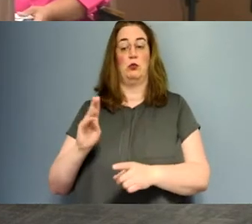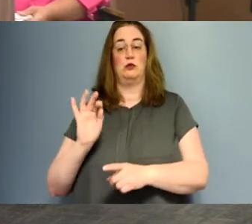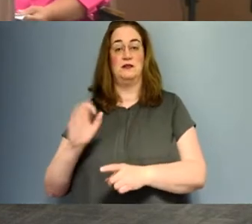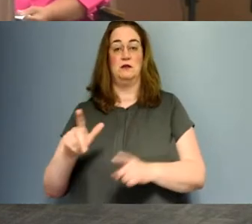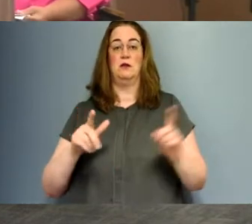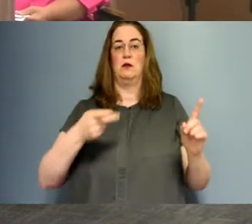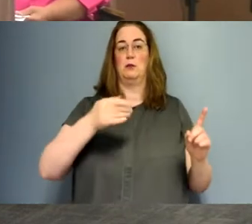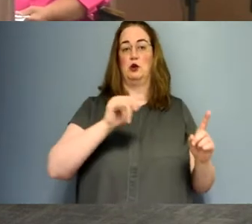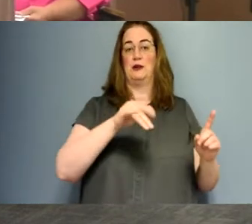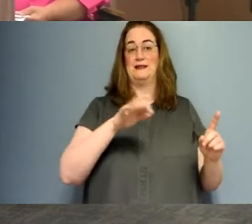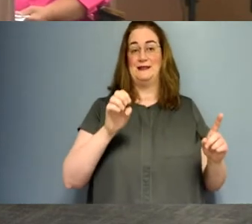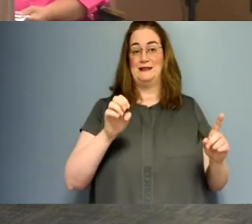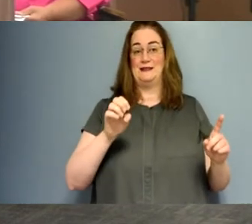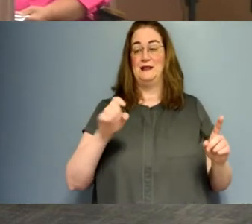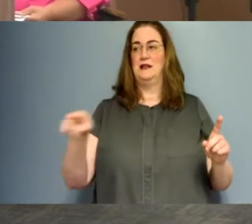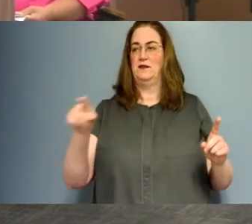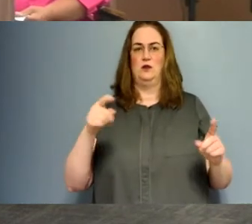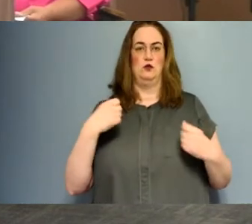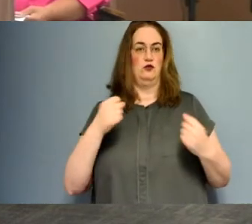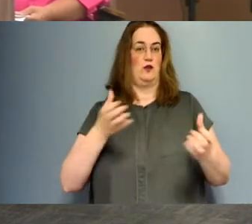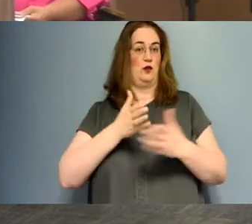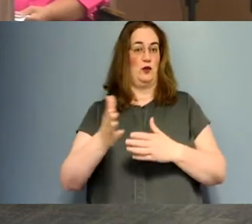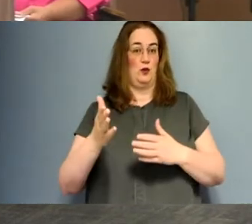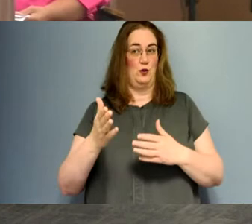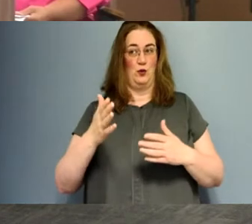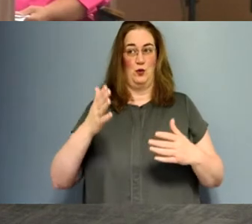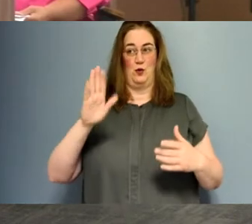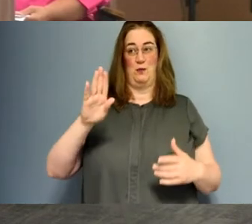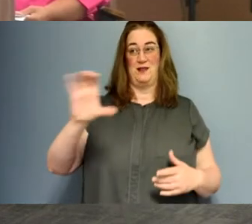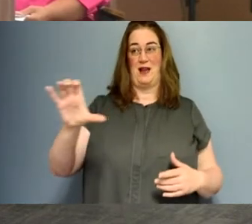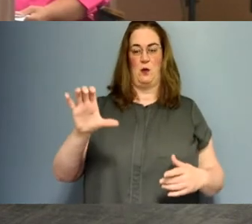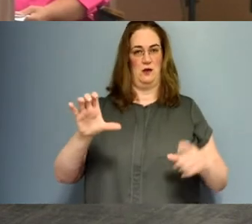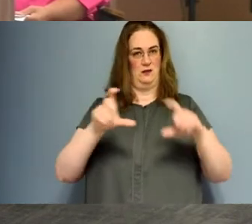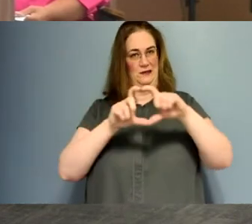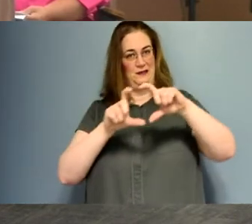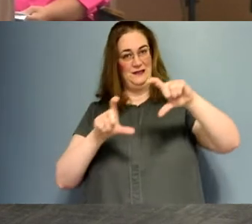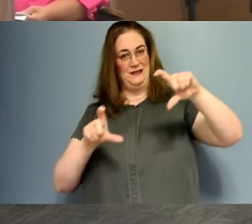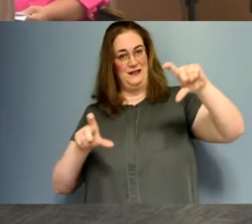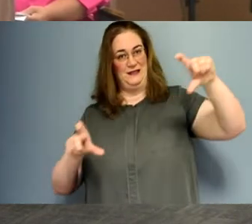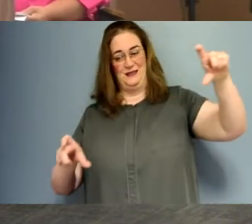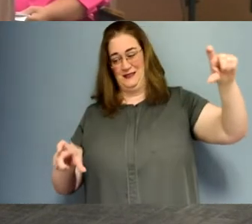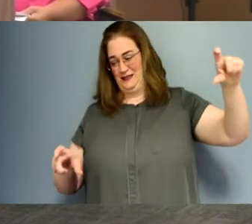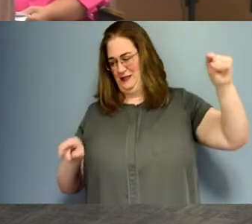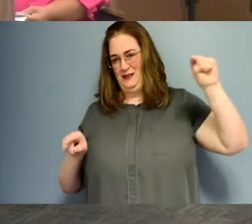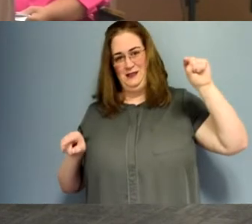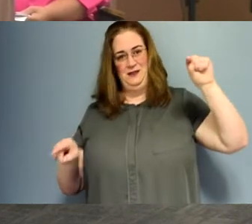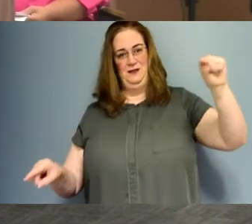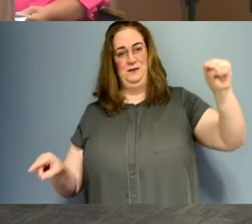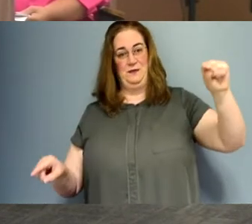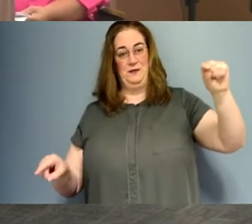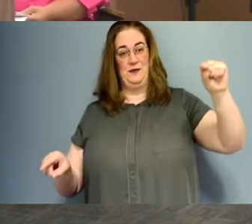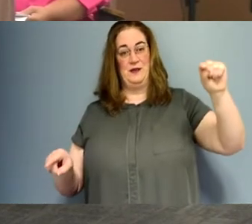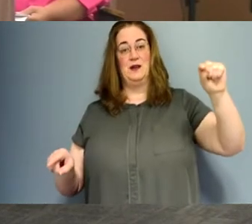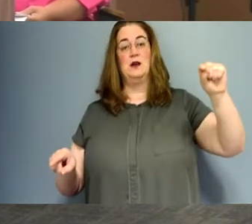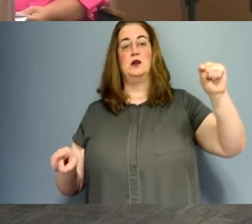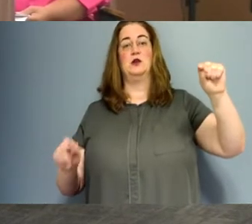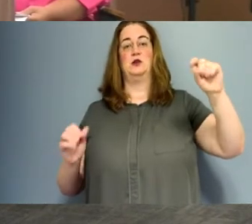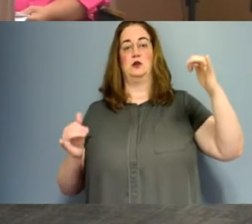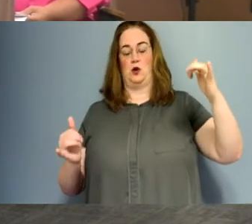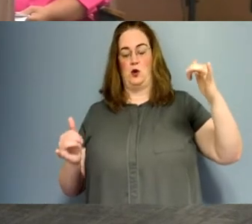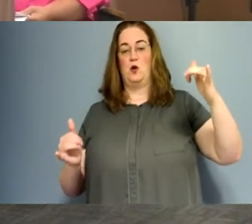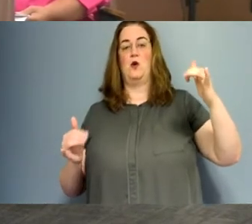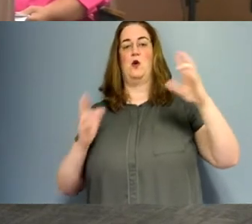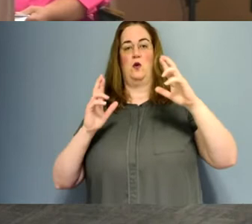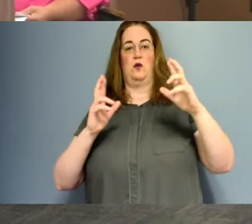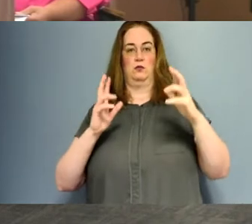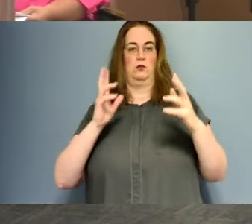Perkasie. If you've driven through the county, you know that it's a long haul to get to either one of those sites, so we're looking forward to bringing our